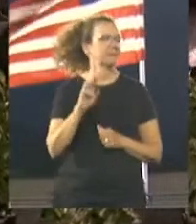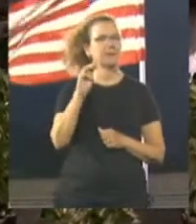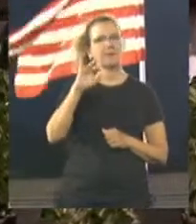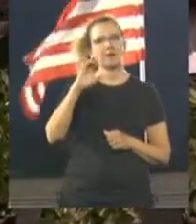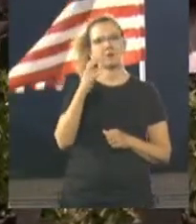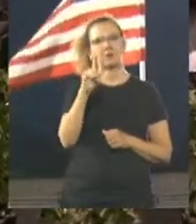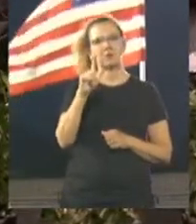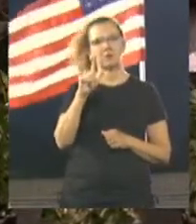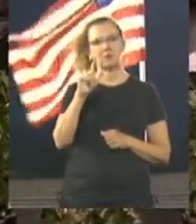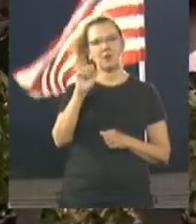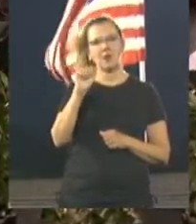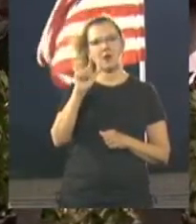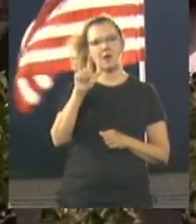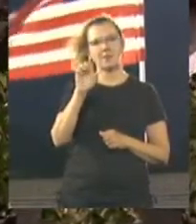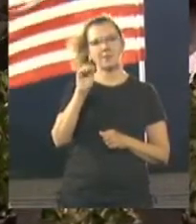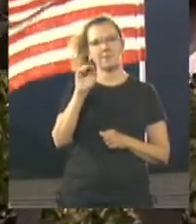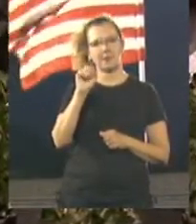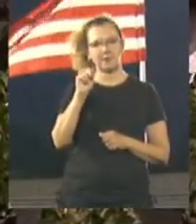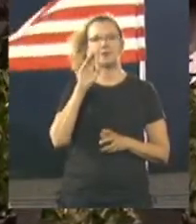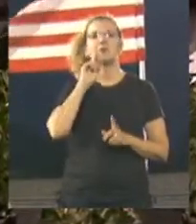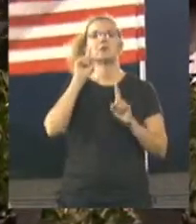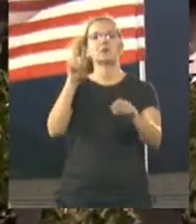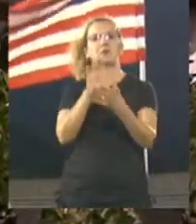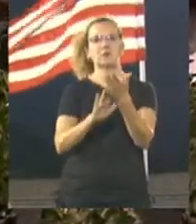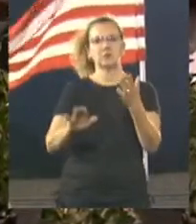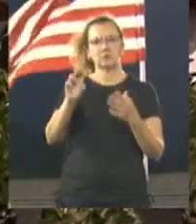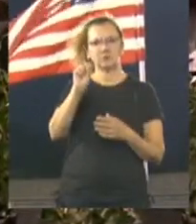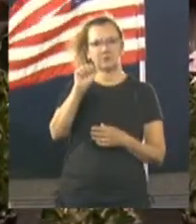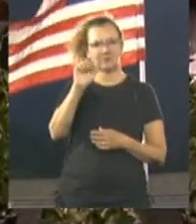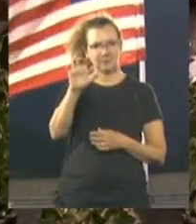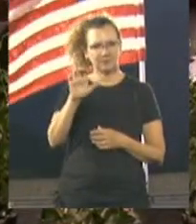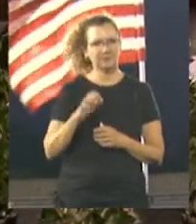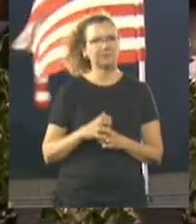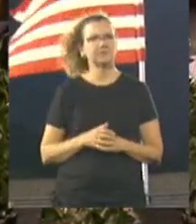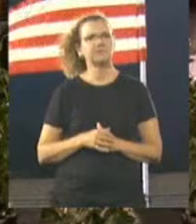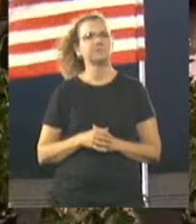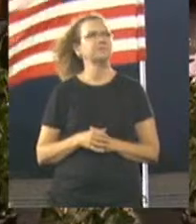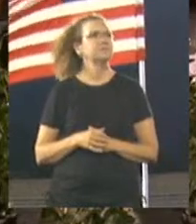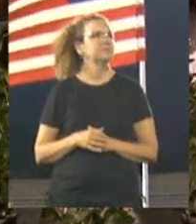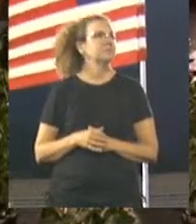Michael A. Aleman will be attending San Antonio College.